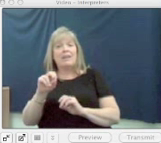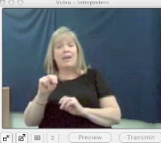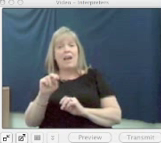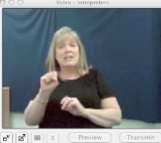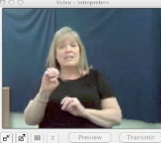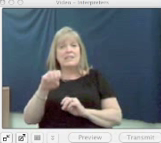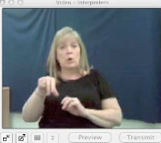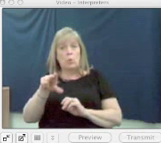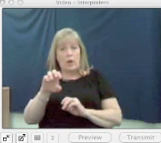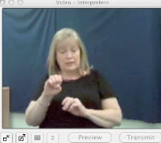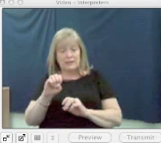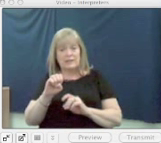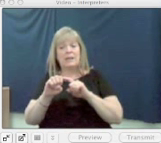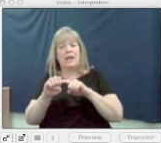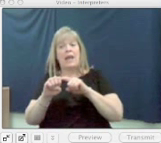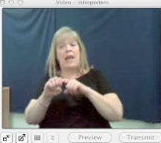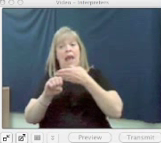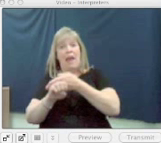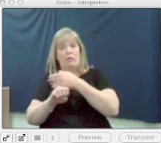And from the negative consequence,